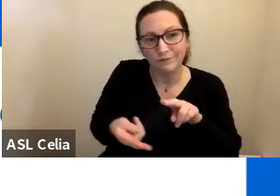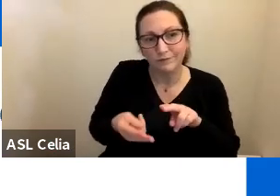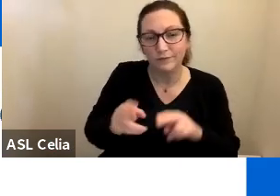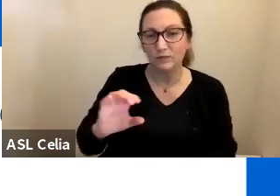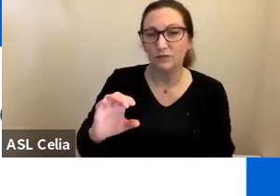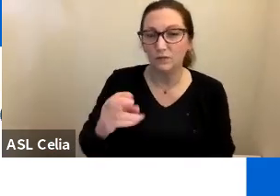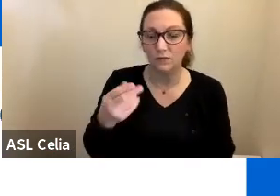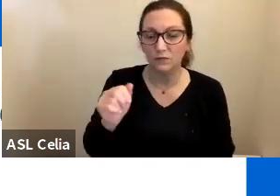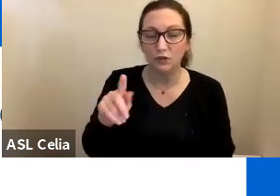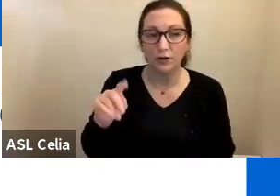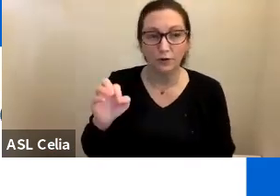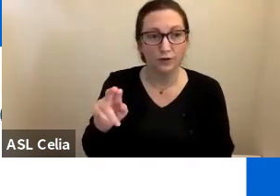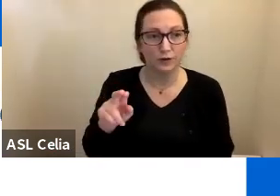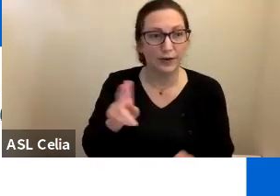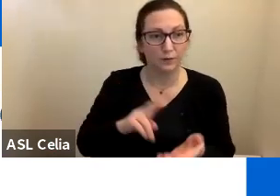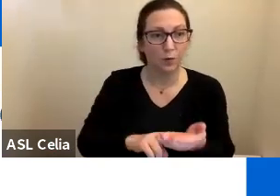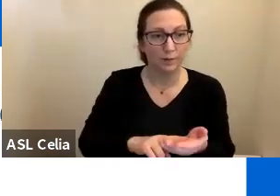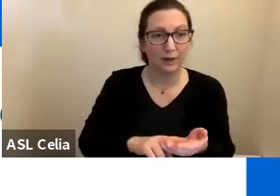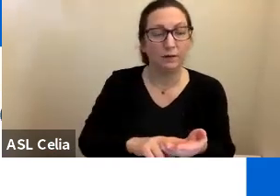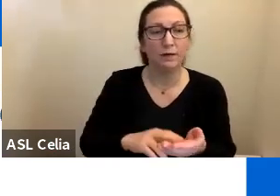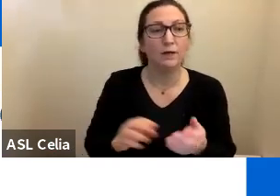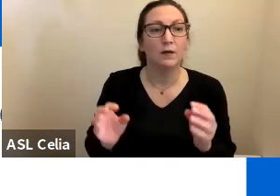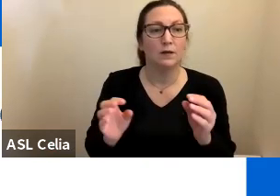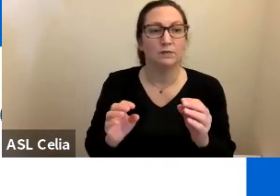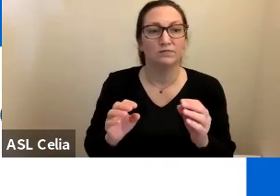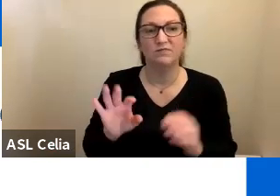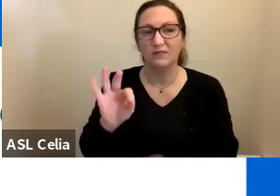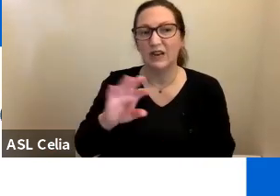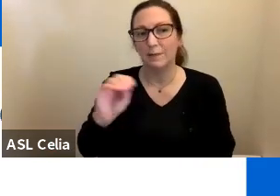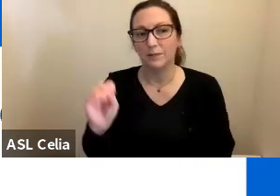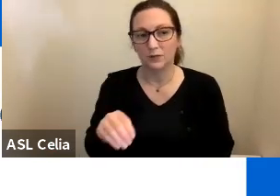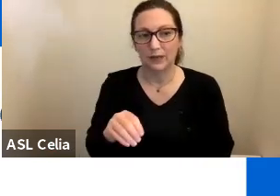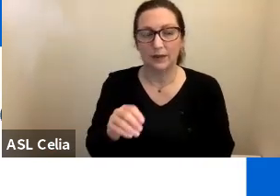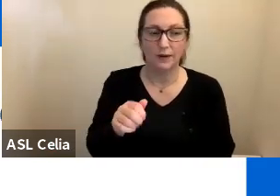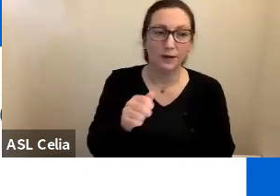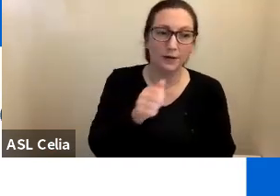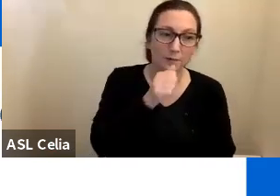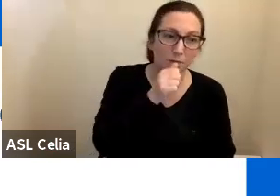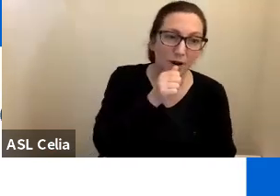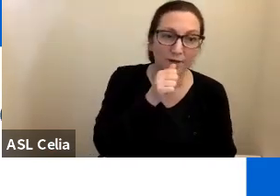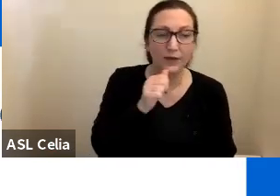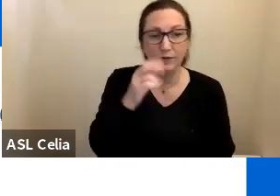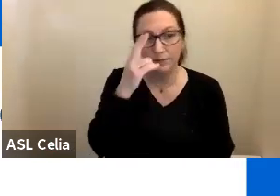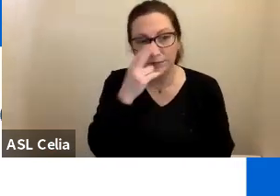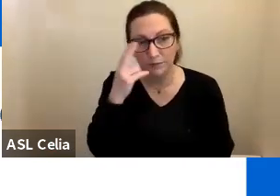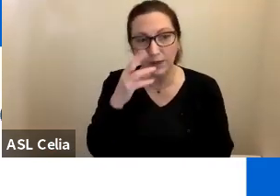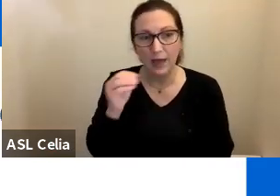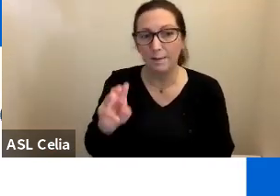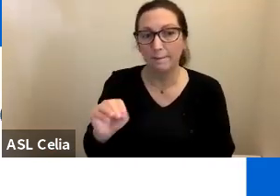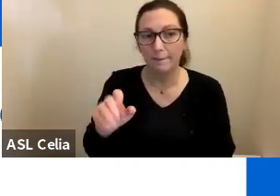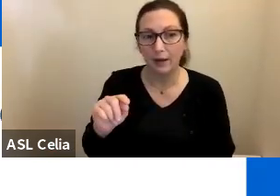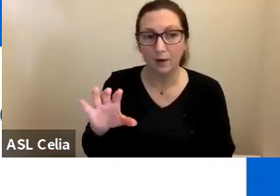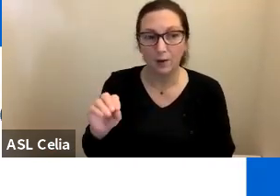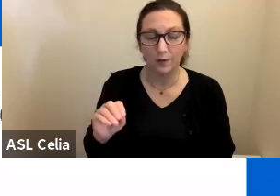enrollment and a larger decline of 9% of private parochial MECO. Here for